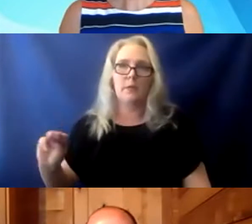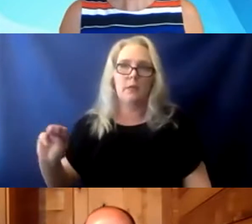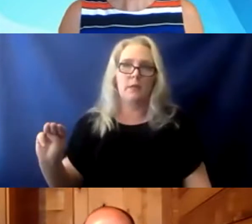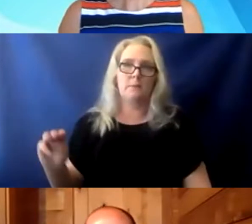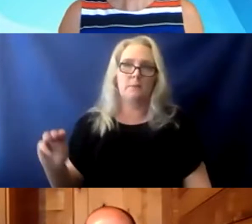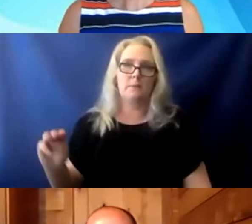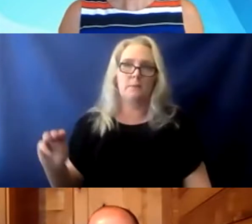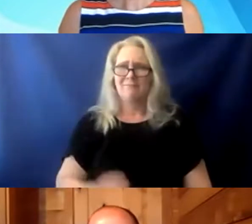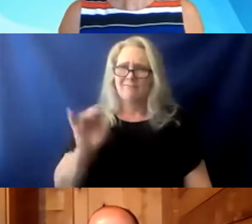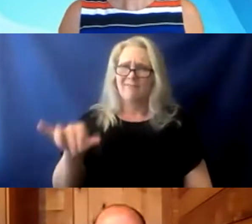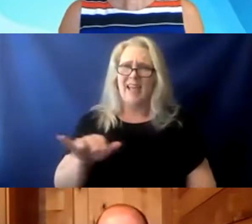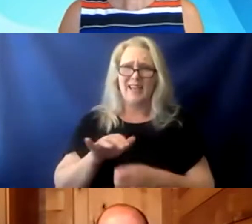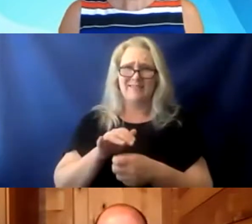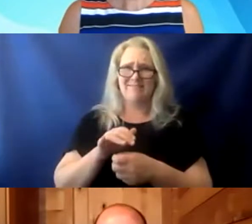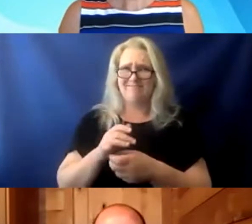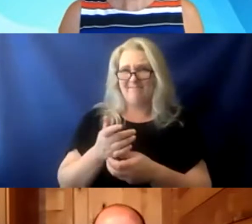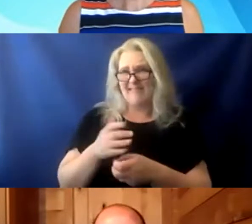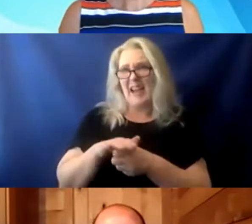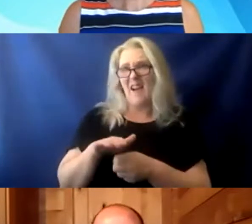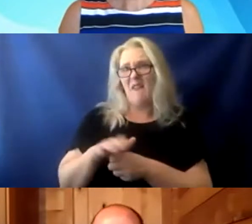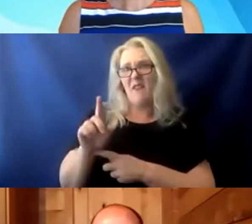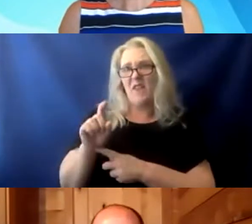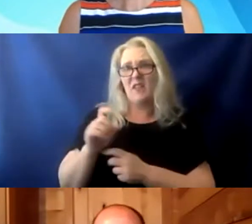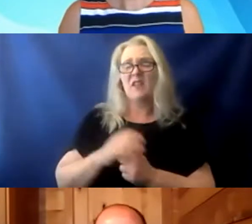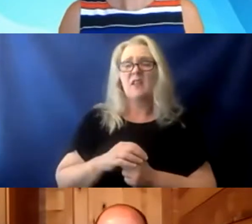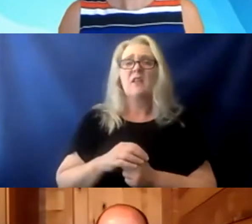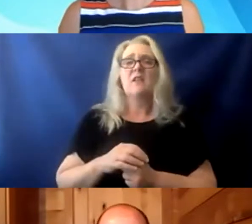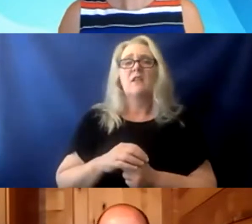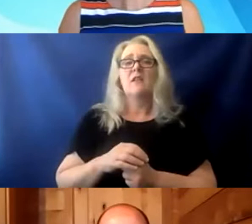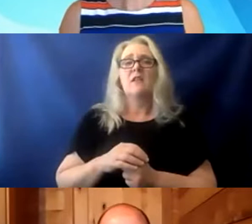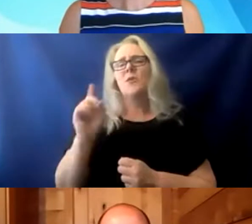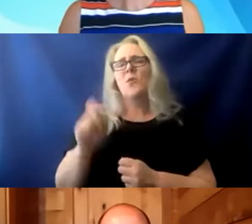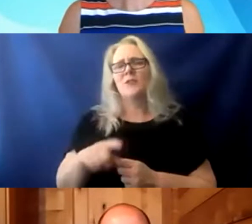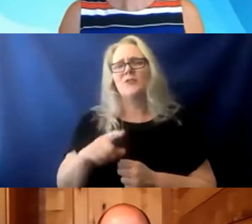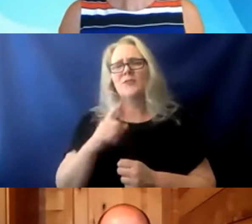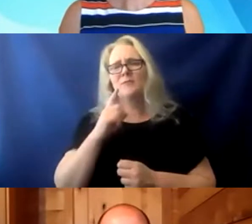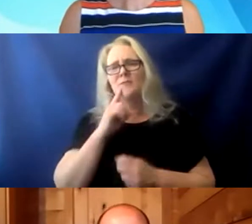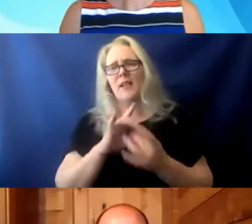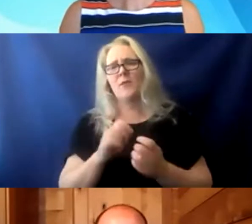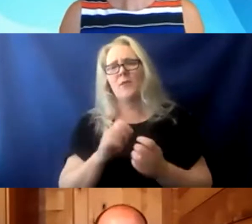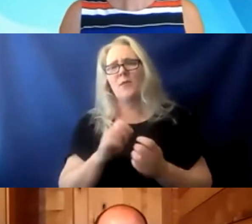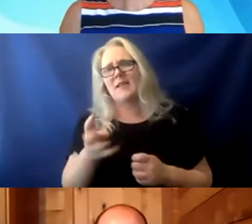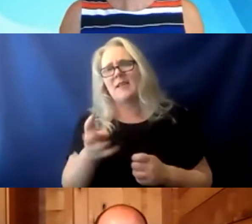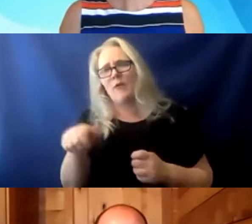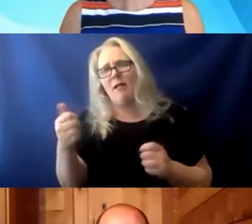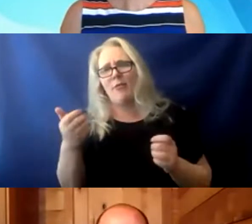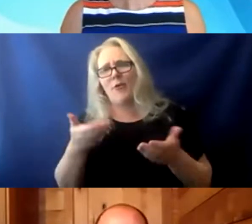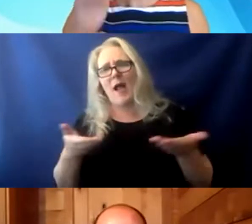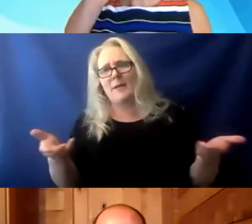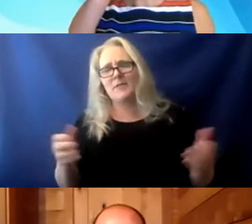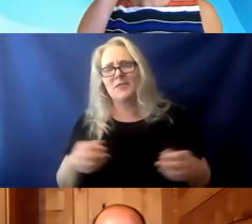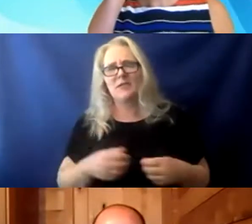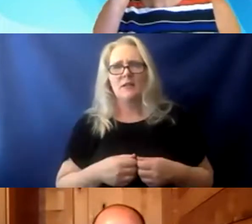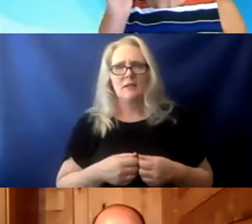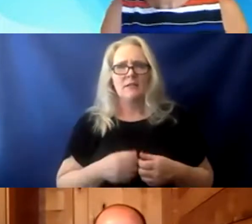be enough? And I guess that's a question on several other items in that plan that were either eliminated